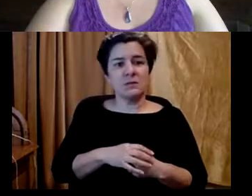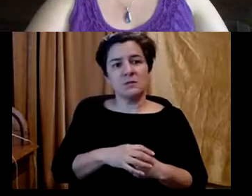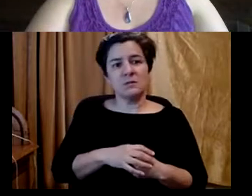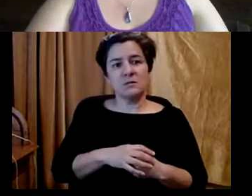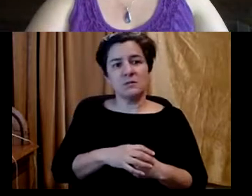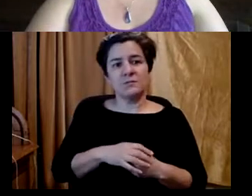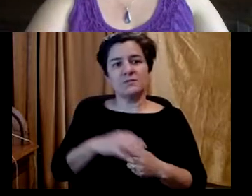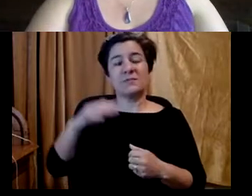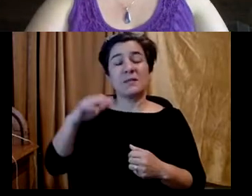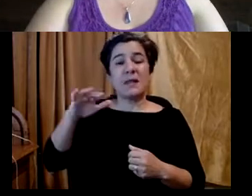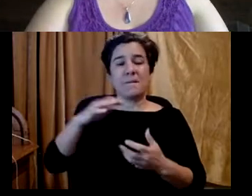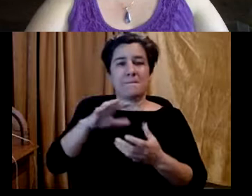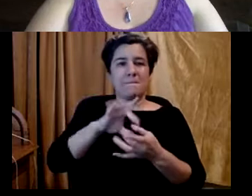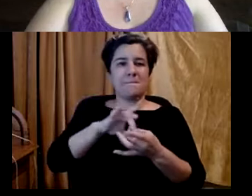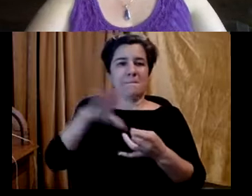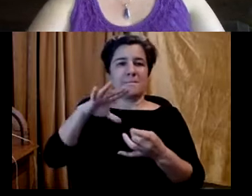Metaphysically,